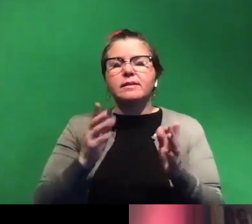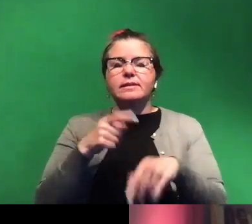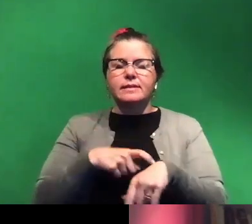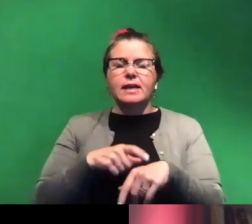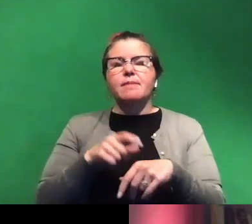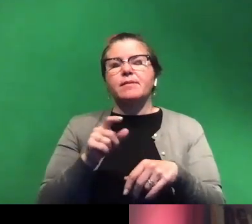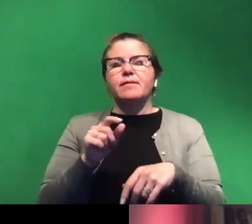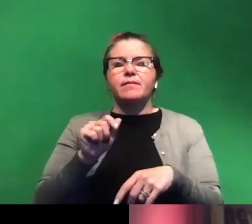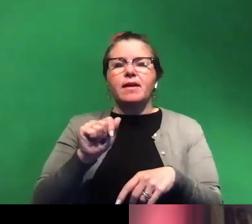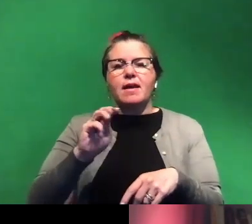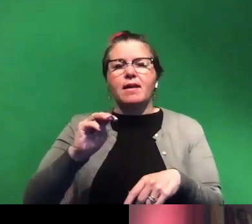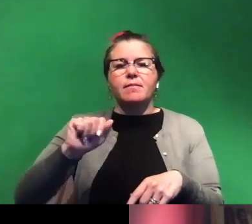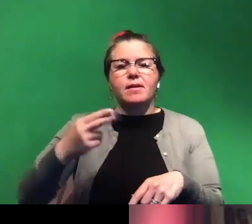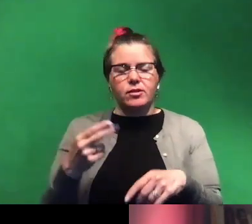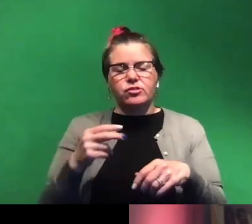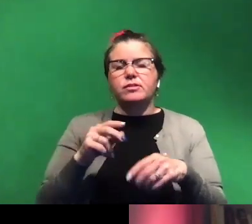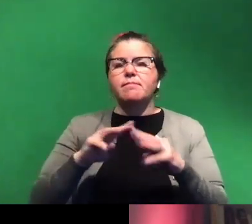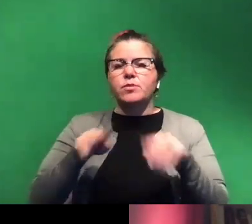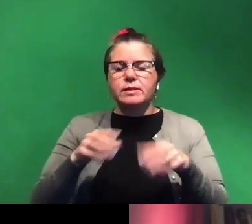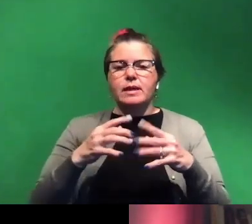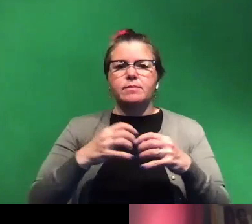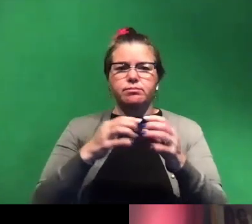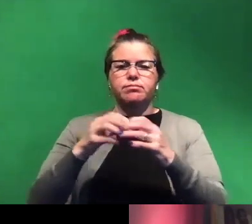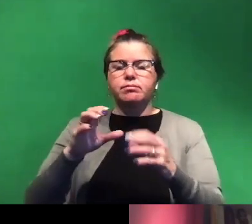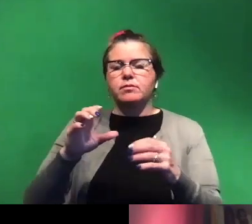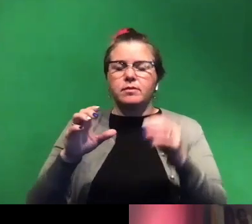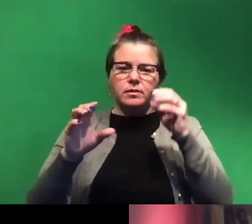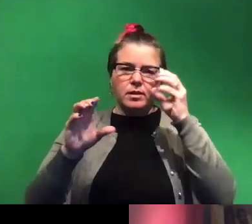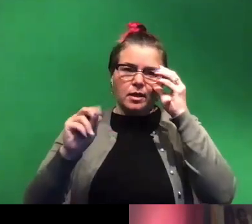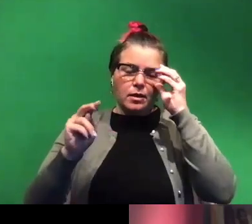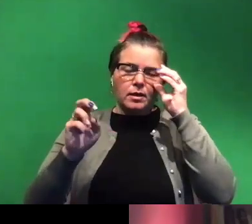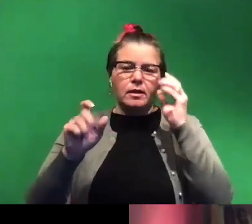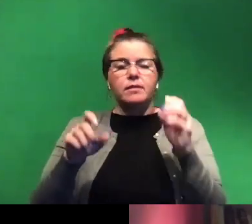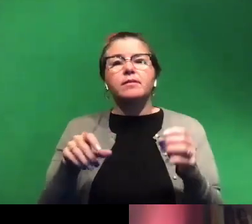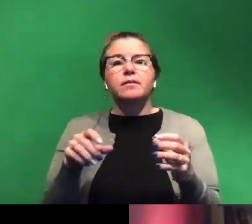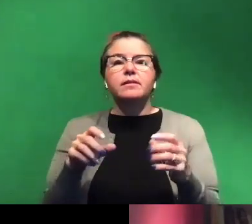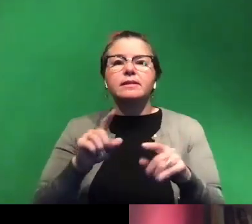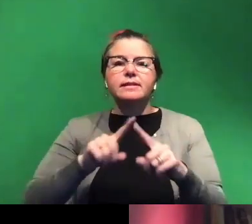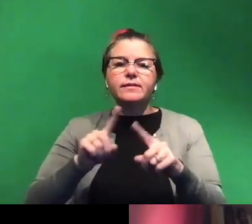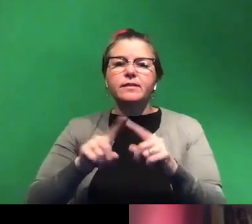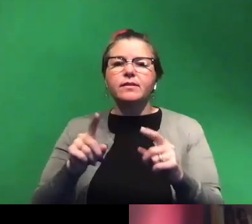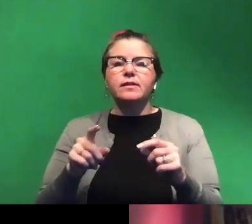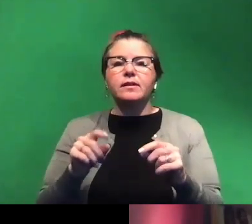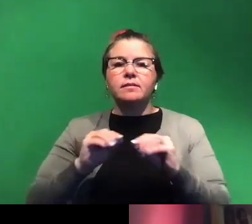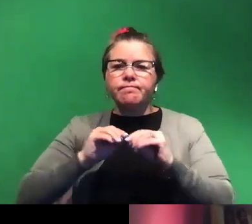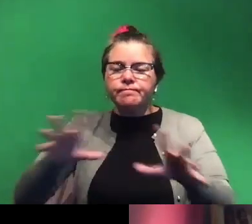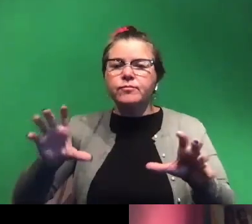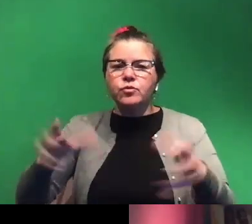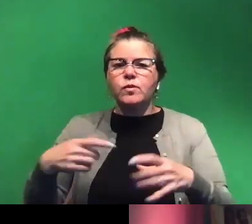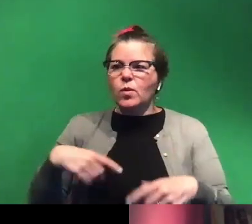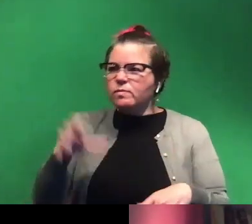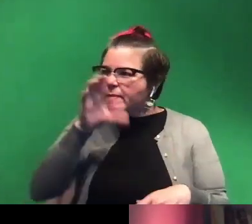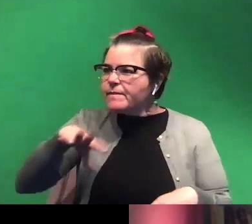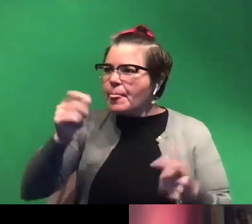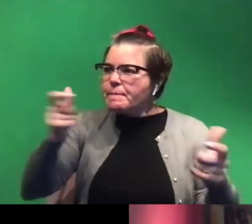AMNH and the Field and the Carnegie and all those institutions that are all trying to get like just sending crews out to get me the biggest dinosaur that you can.